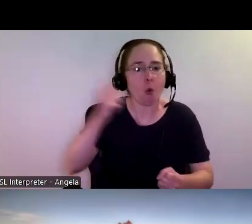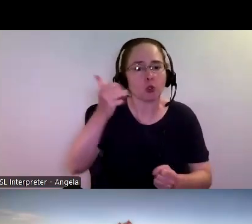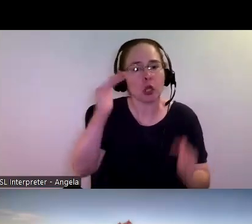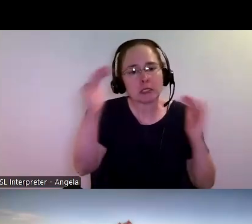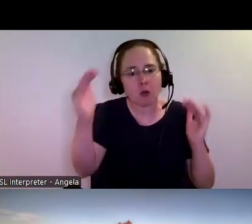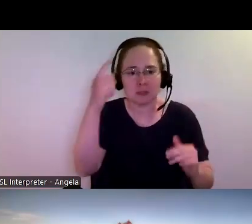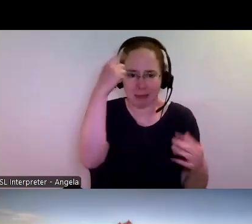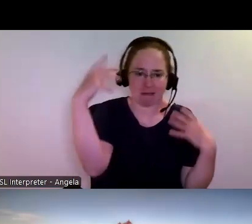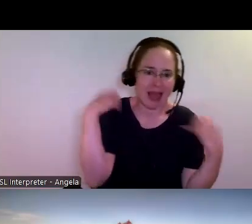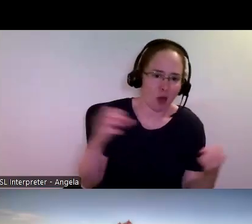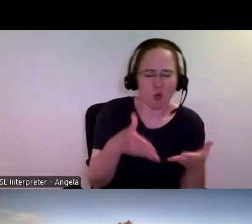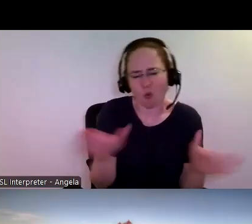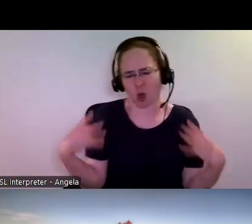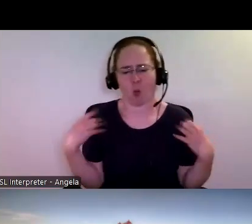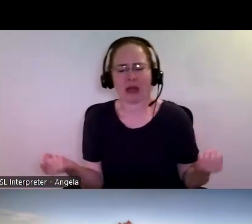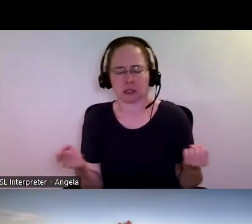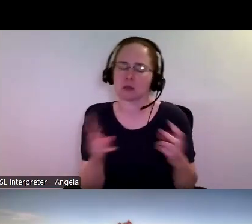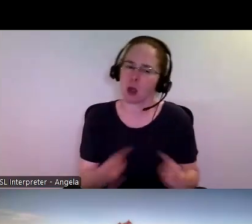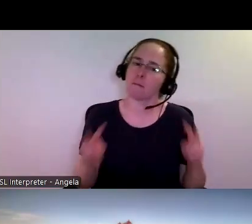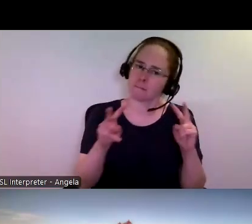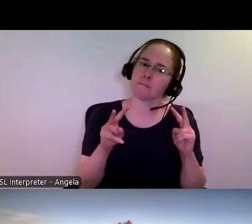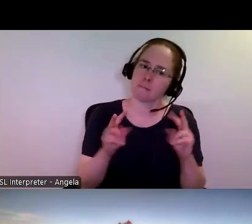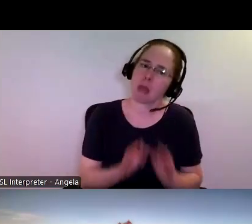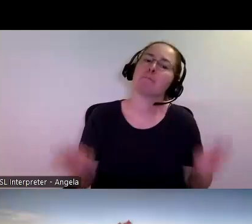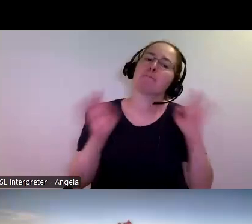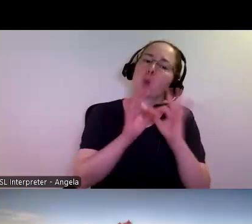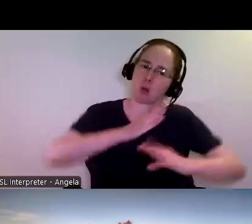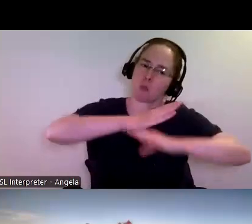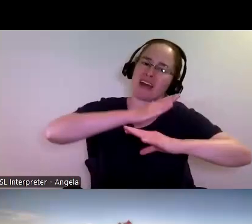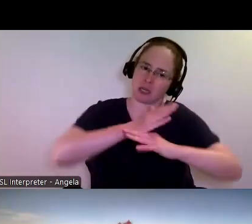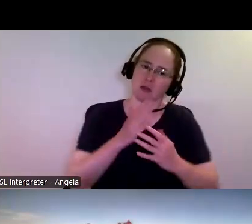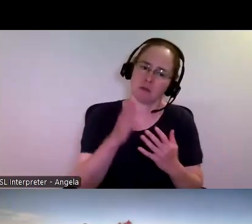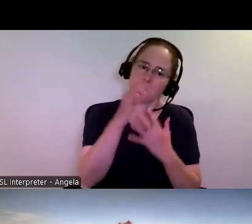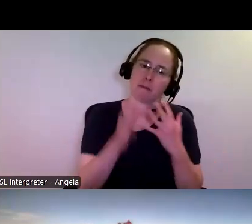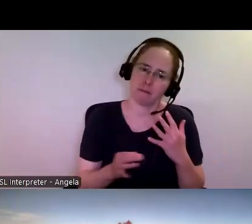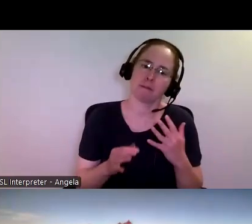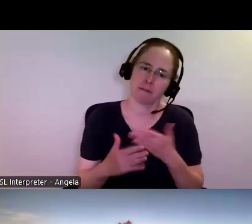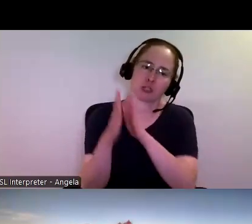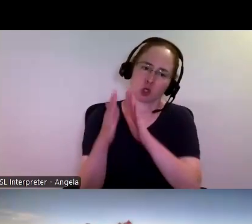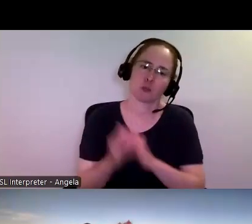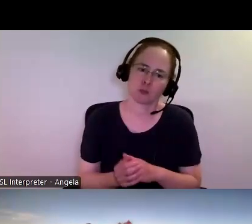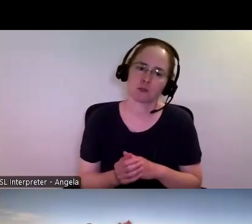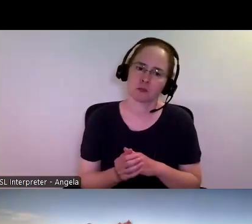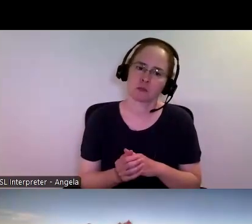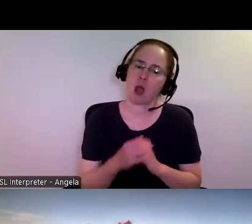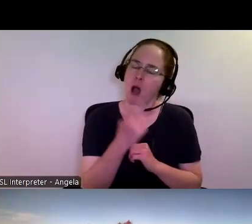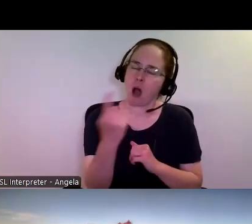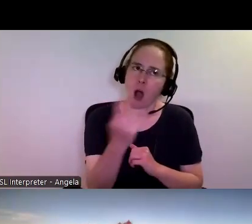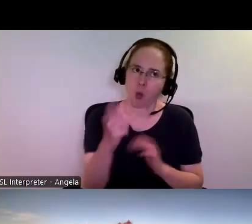wellness is a very important preventative measure. And I want you to keep that always at the back of